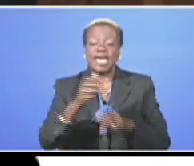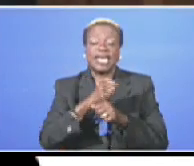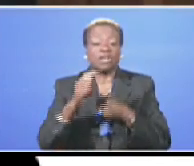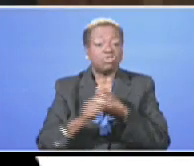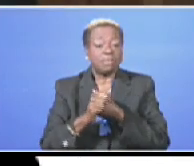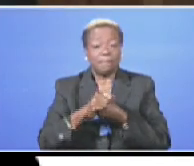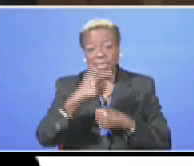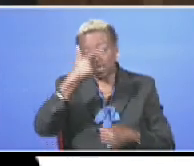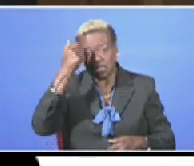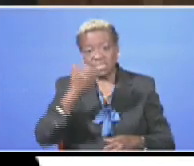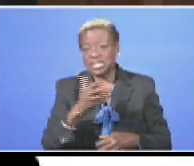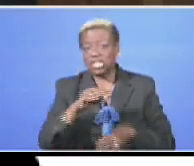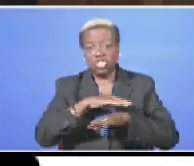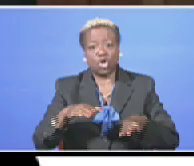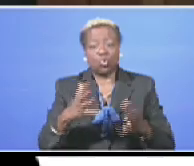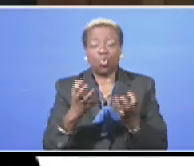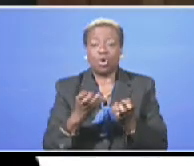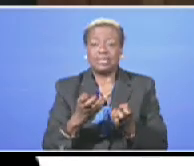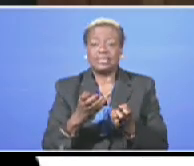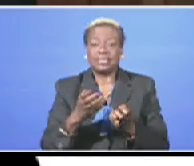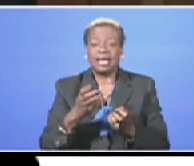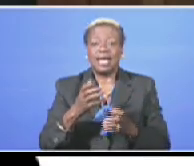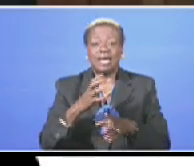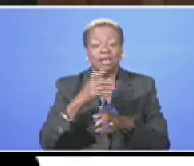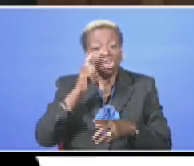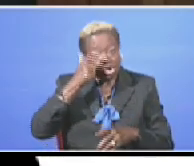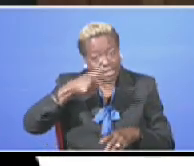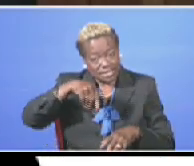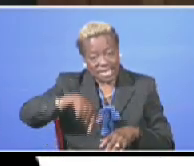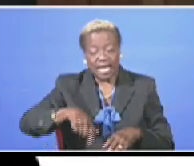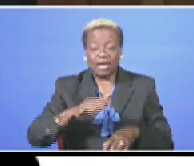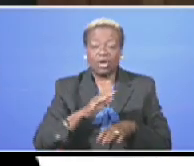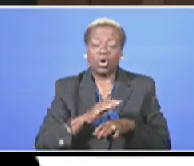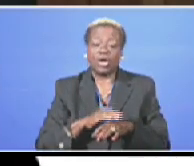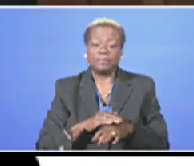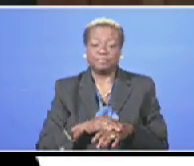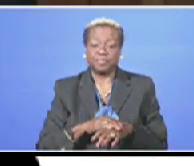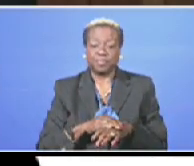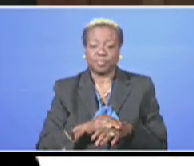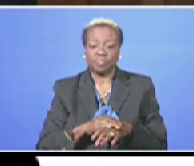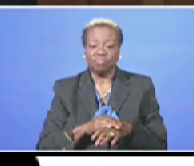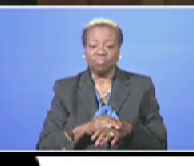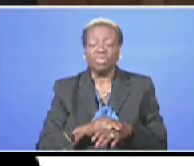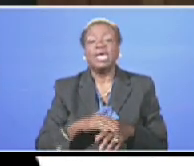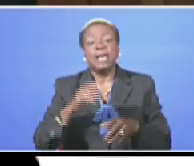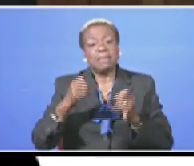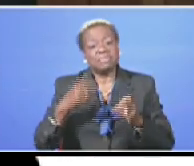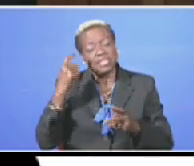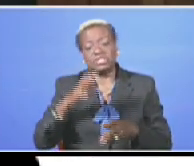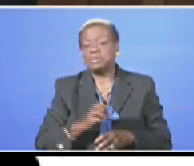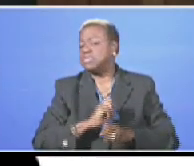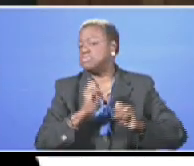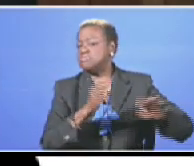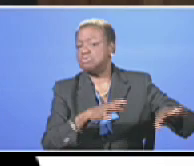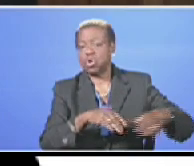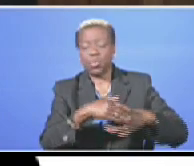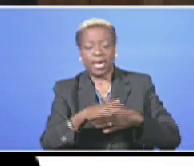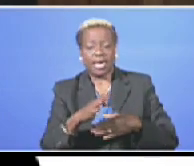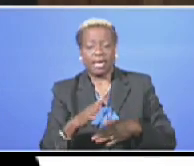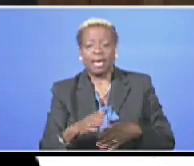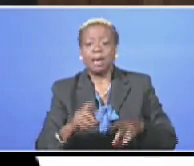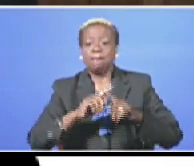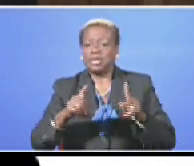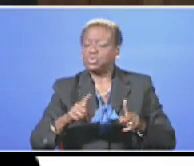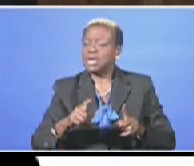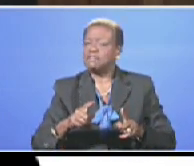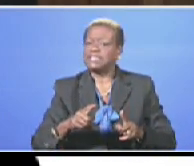have persons who are blatantly discriminating and who feel that if you're living with HIV, you should be cast aside. So we need to continue pounding and